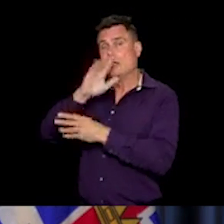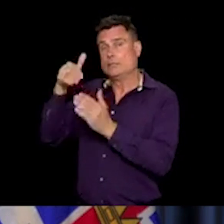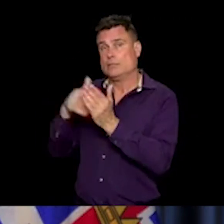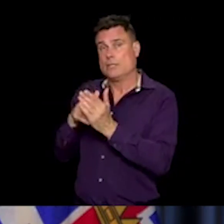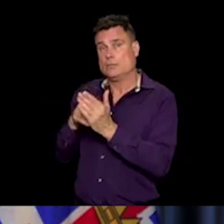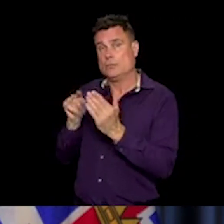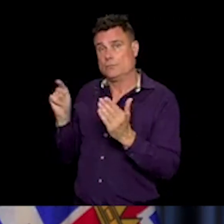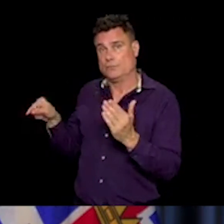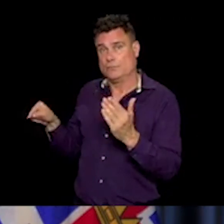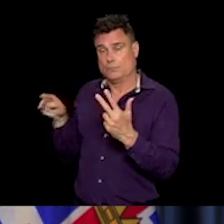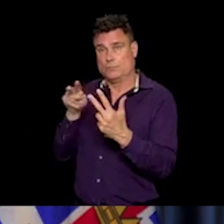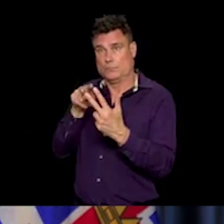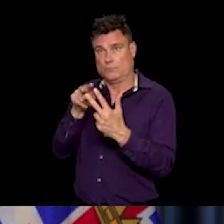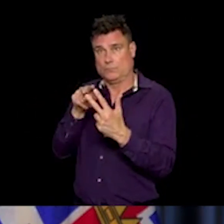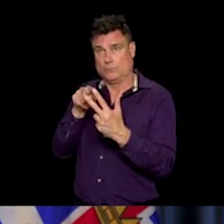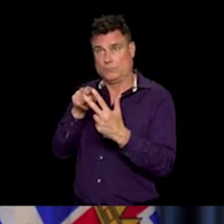those